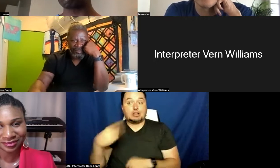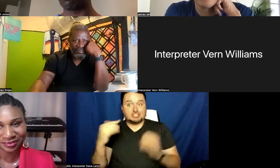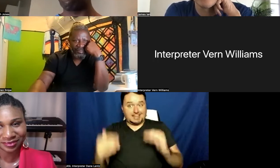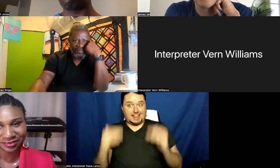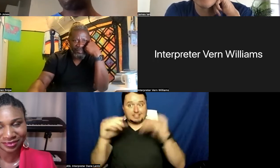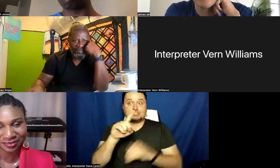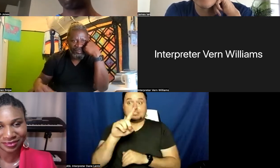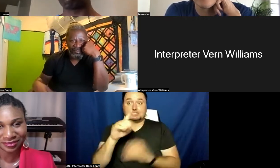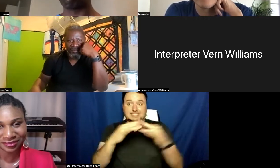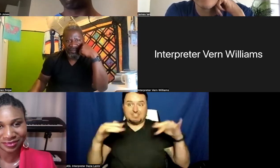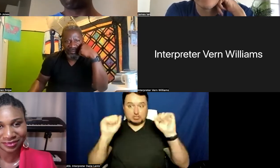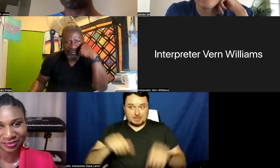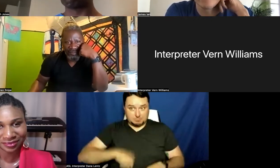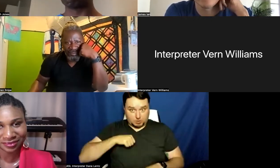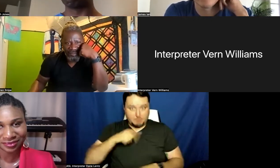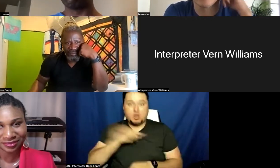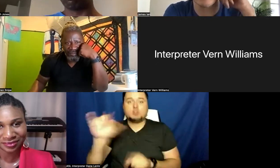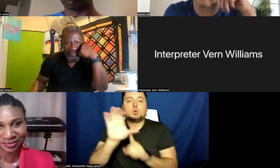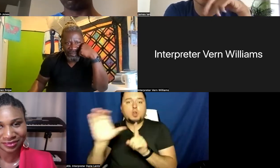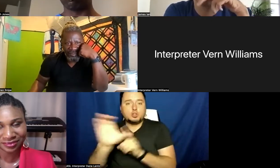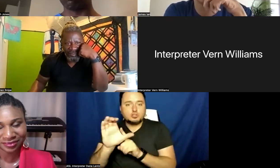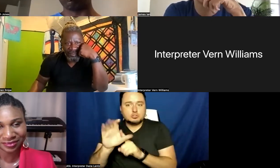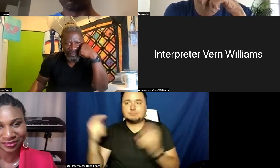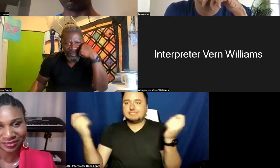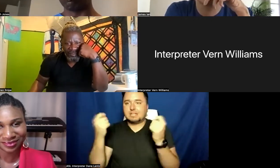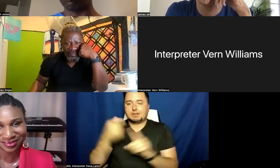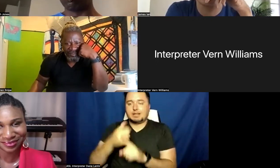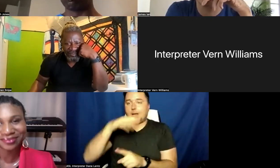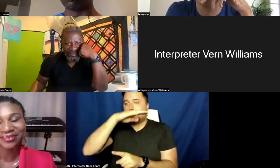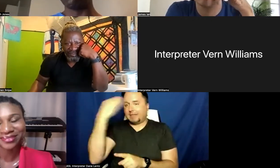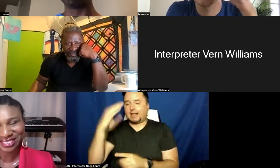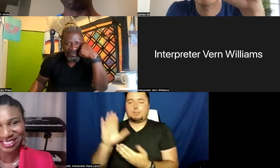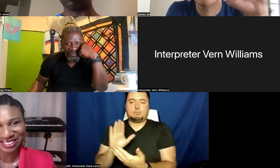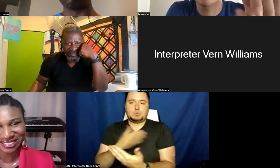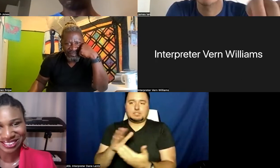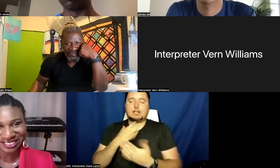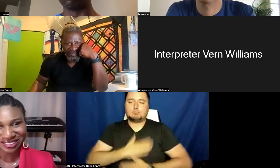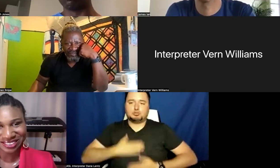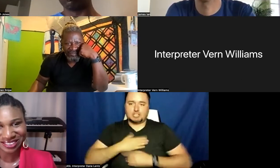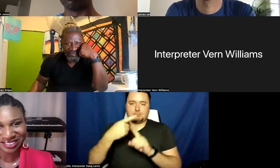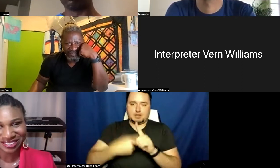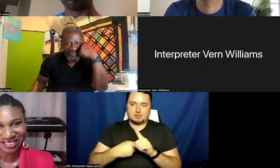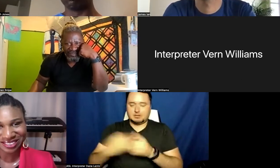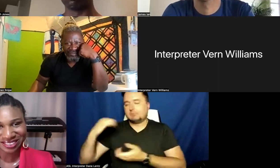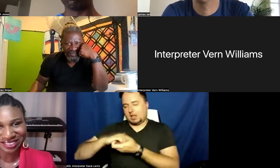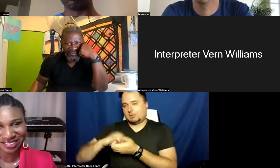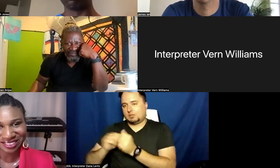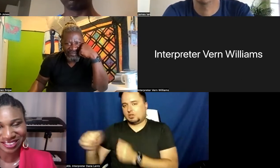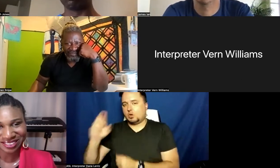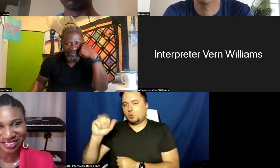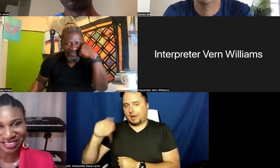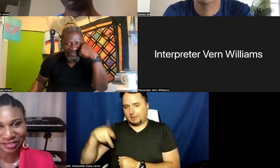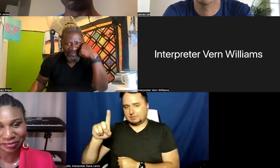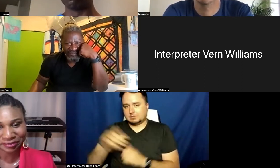but culture, as well as we celebrate Black Music Appreciation Month in collaboration with RAMPD. All proceeds from